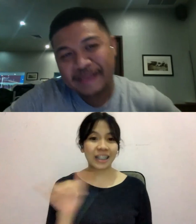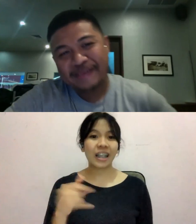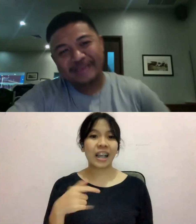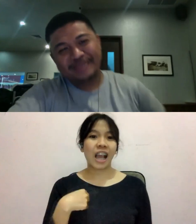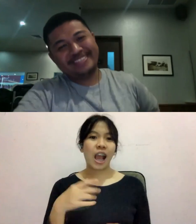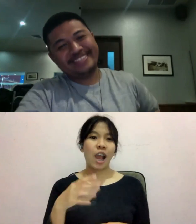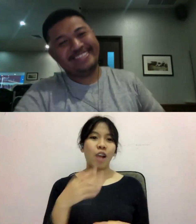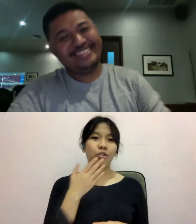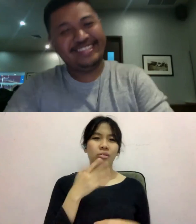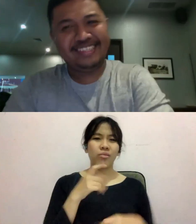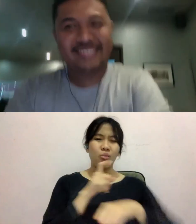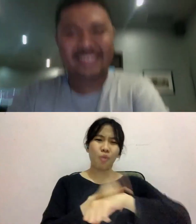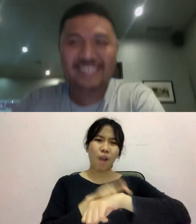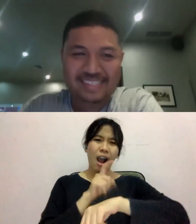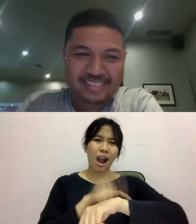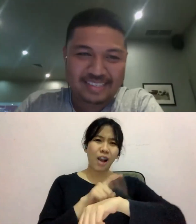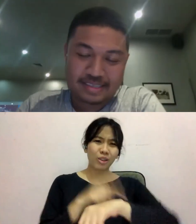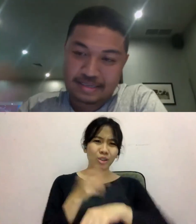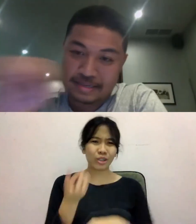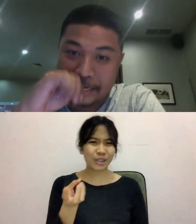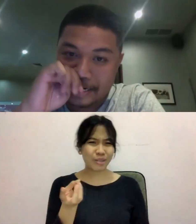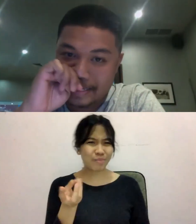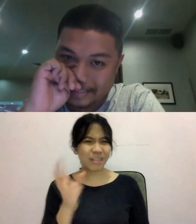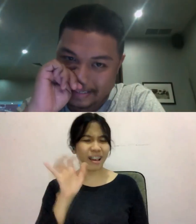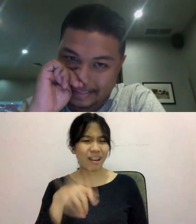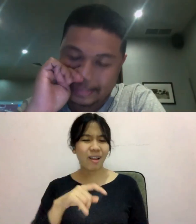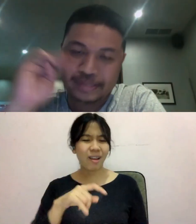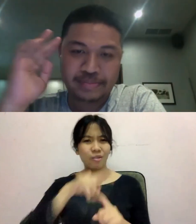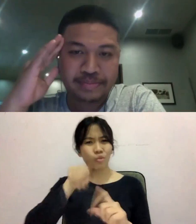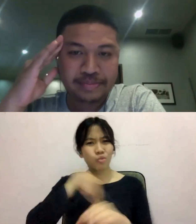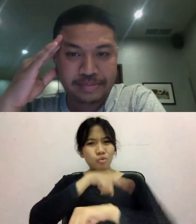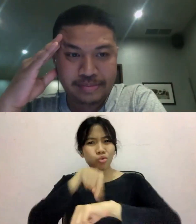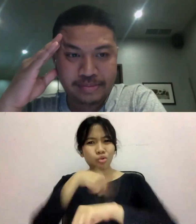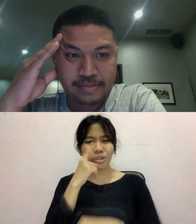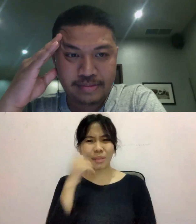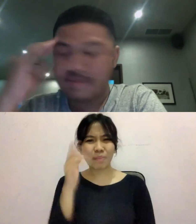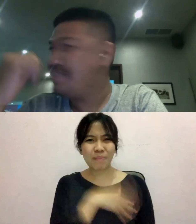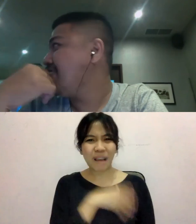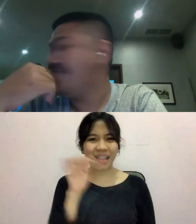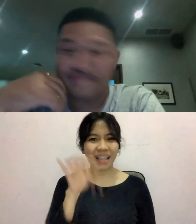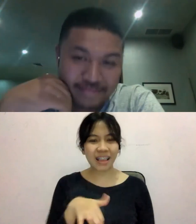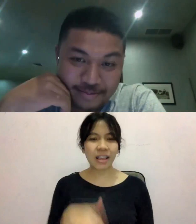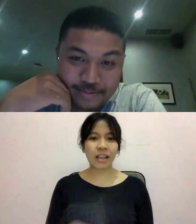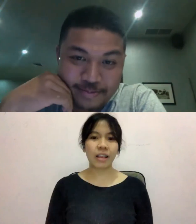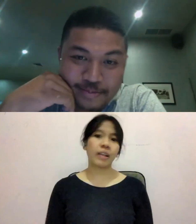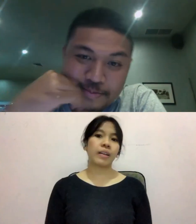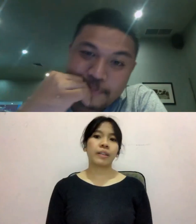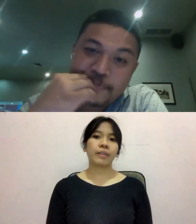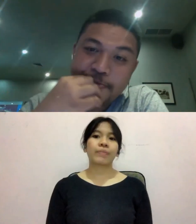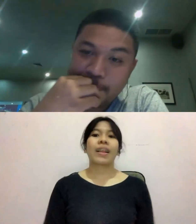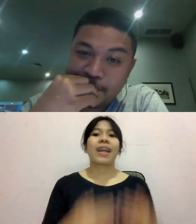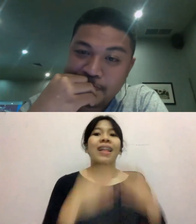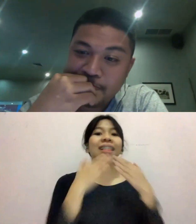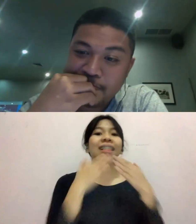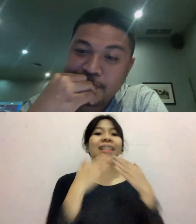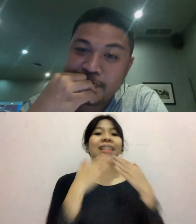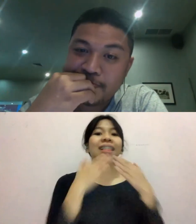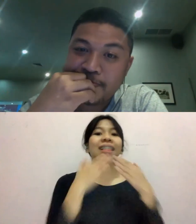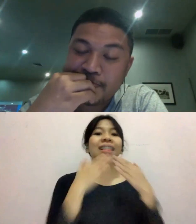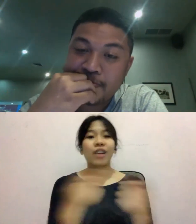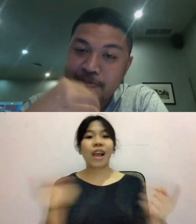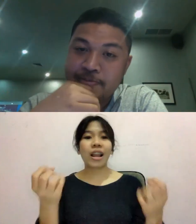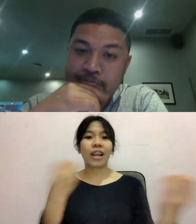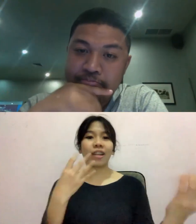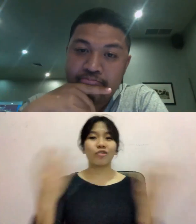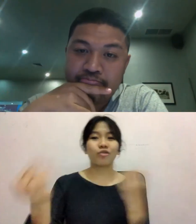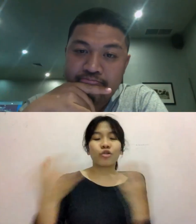last, I don't know, almost 2 hours, right? I think we almost hit 2 hours. So thank you so much for being so open, and thank you